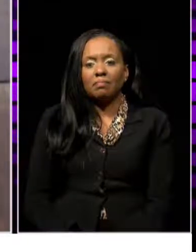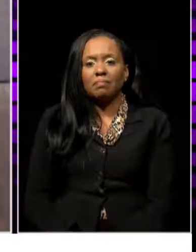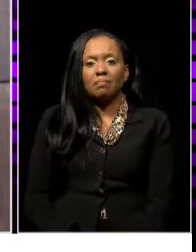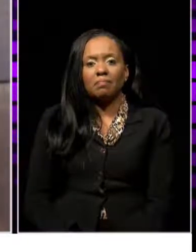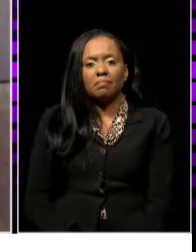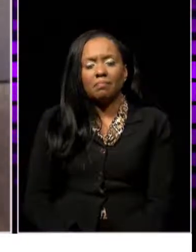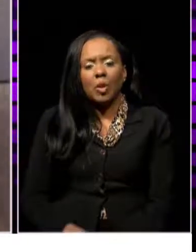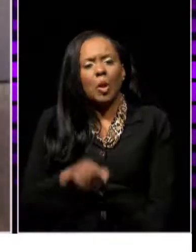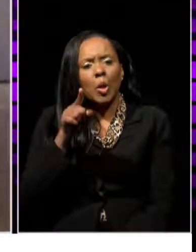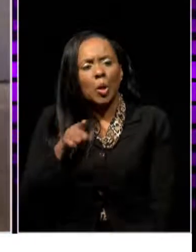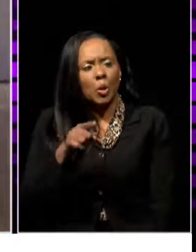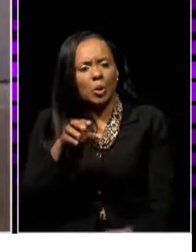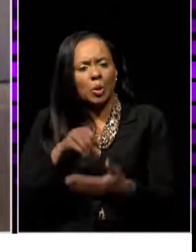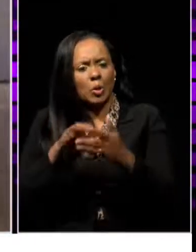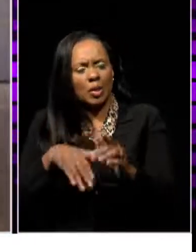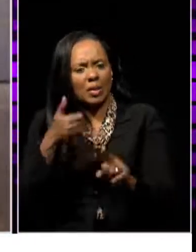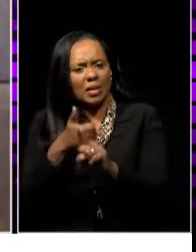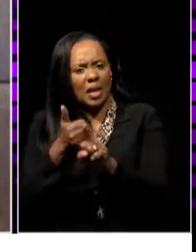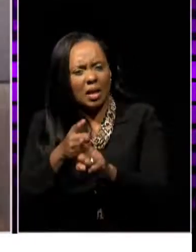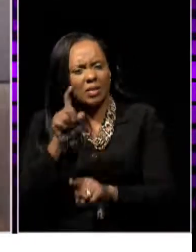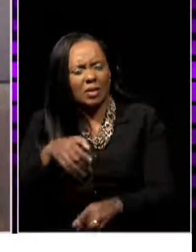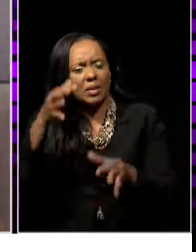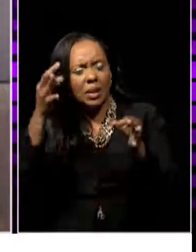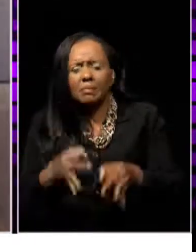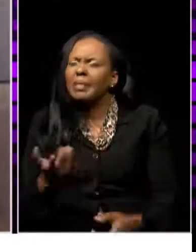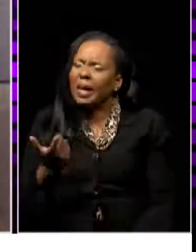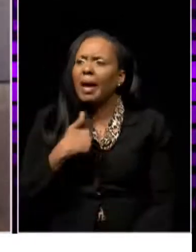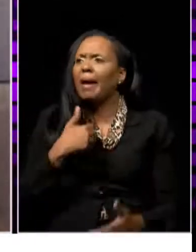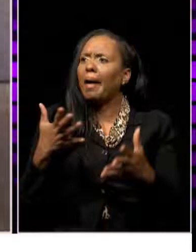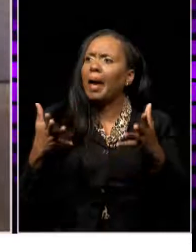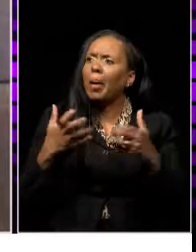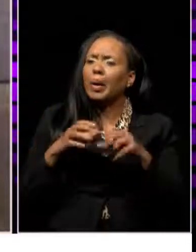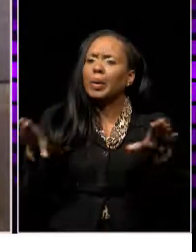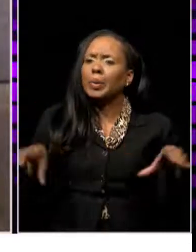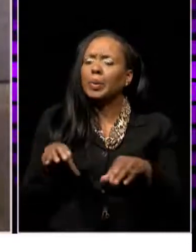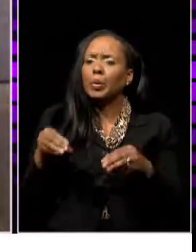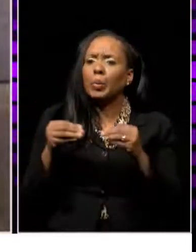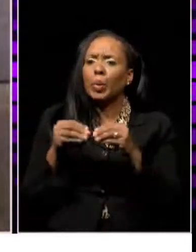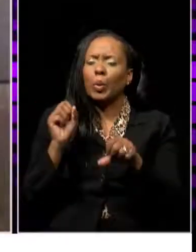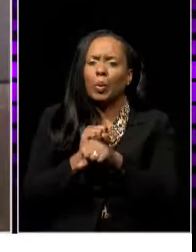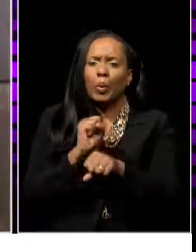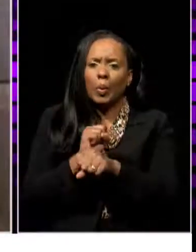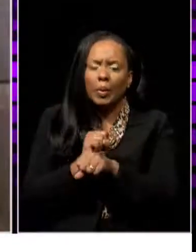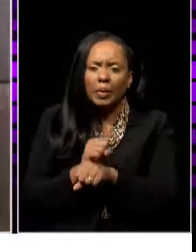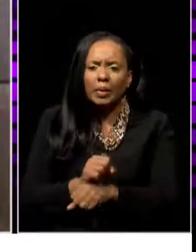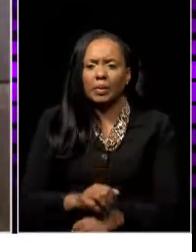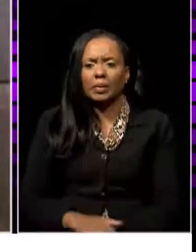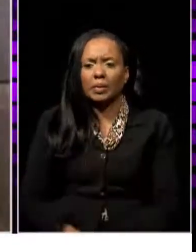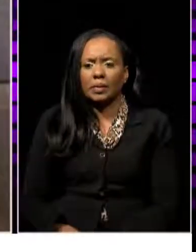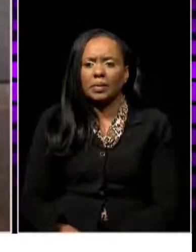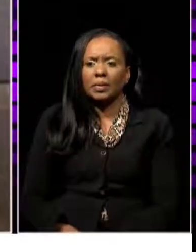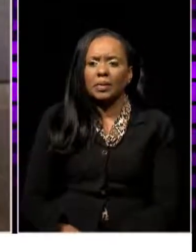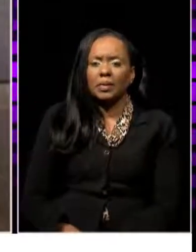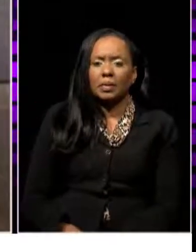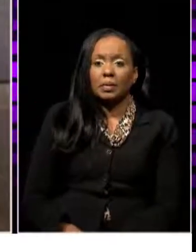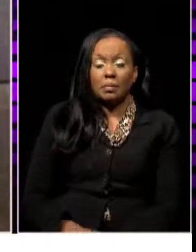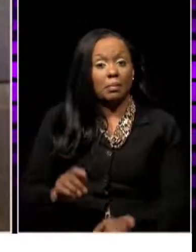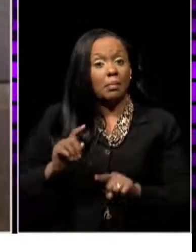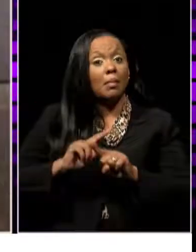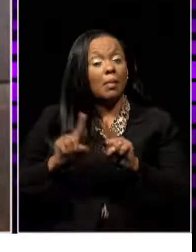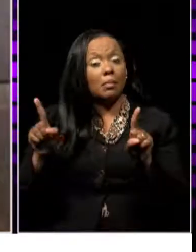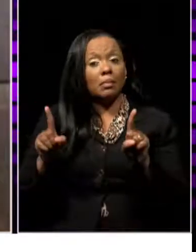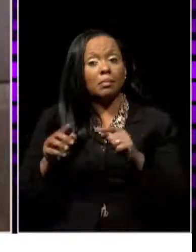more work, so I will try interactive exercise. That is, and they're entertaining. And what is good about it is